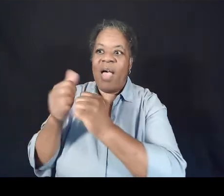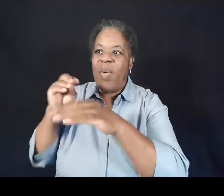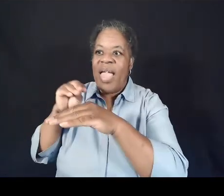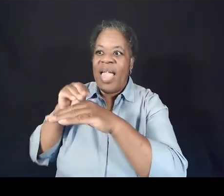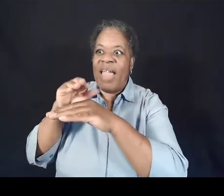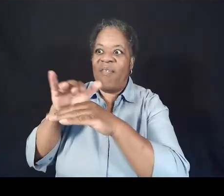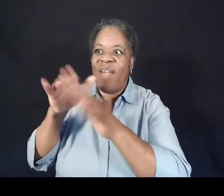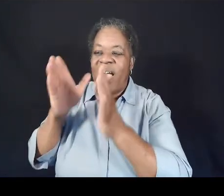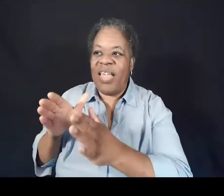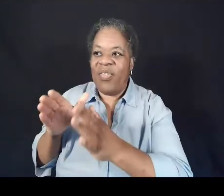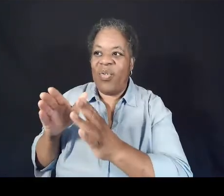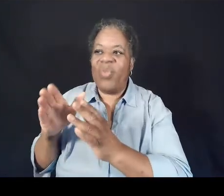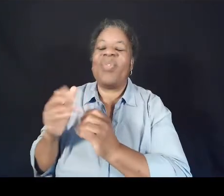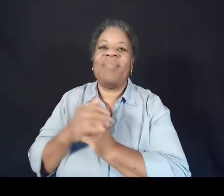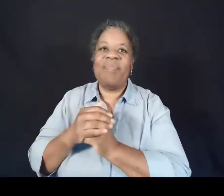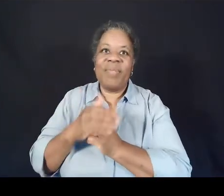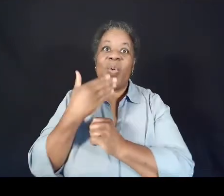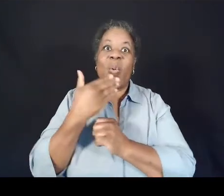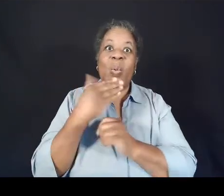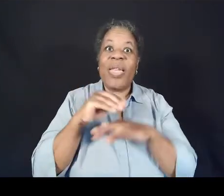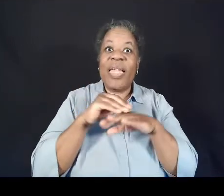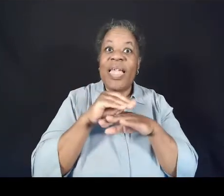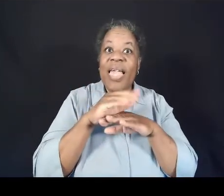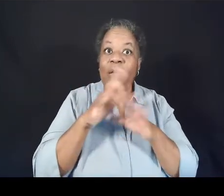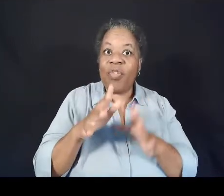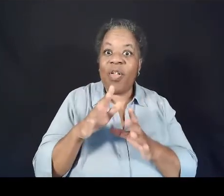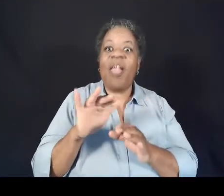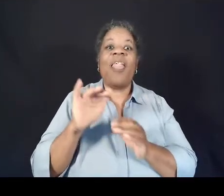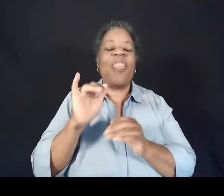Getting good counsel is a skill for living.